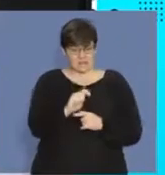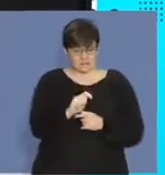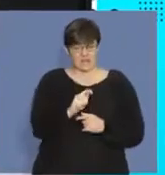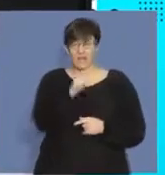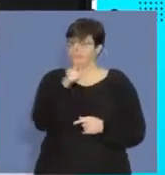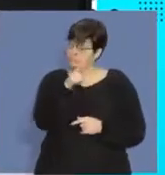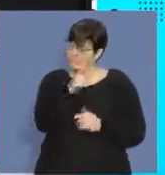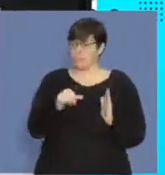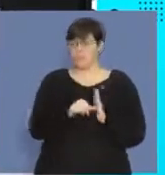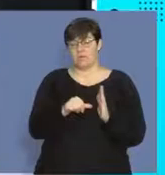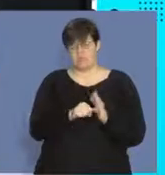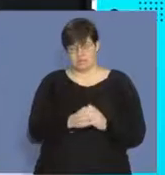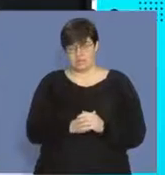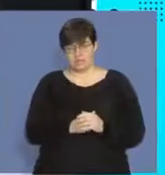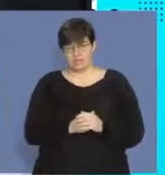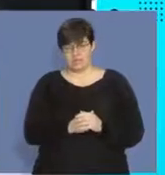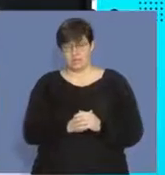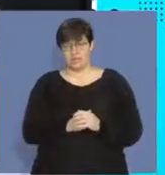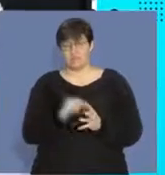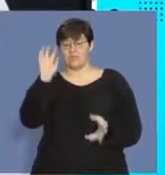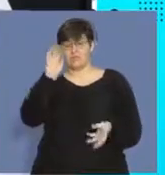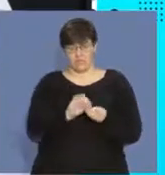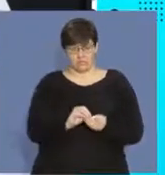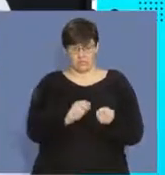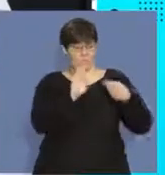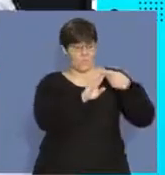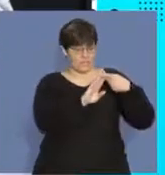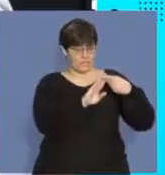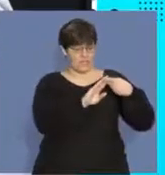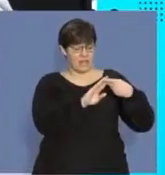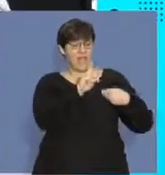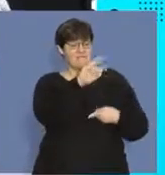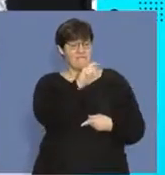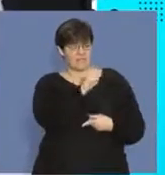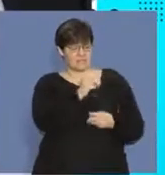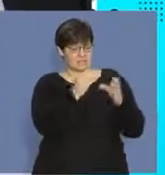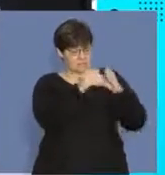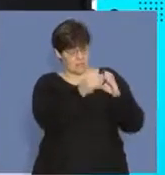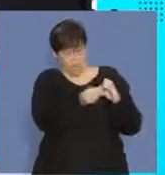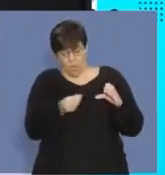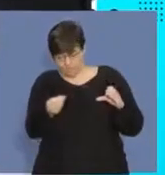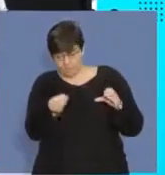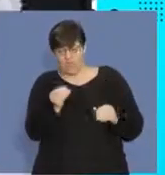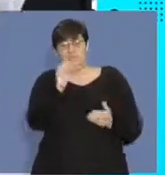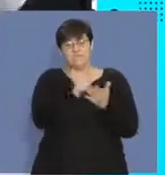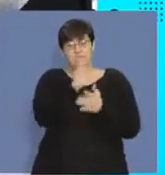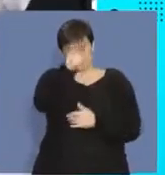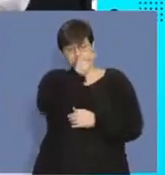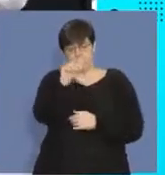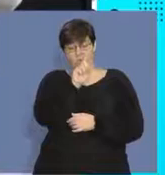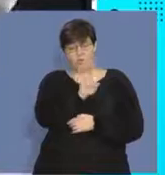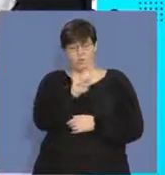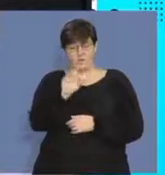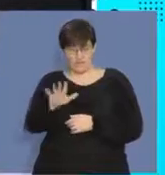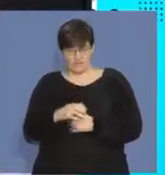to calculate VAT are very, very important. To recap, 1, if you want your VAT amount, it's